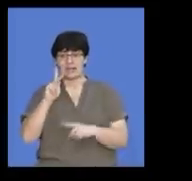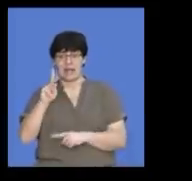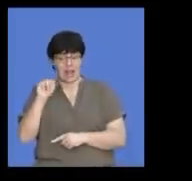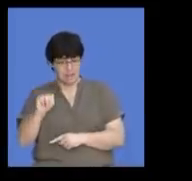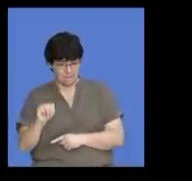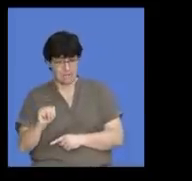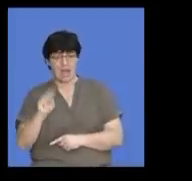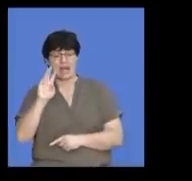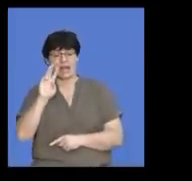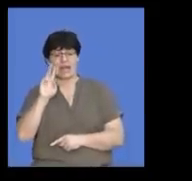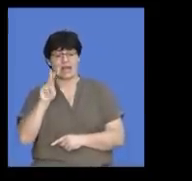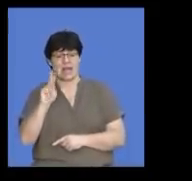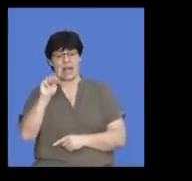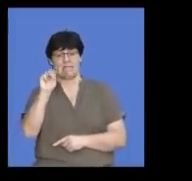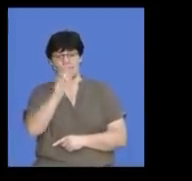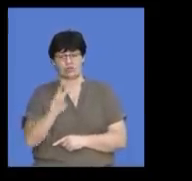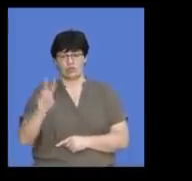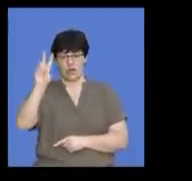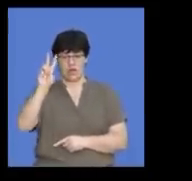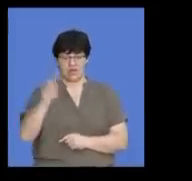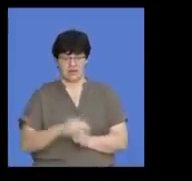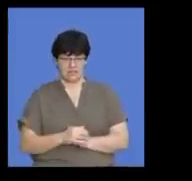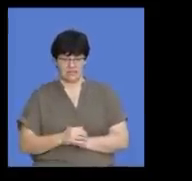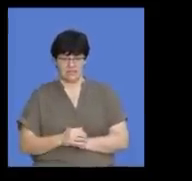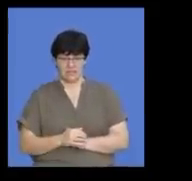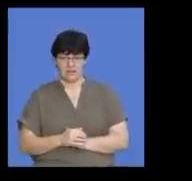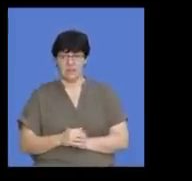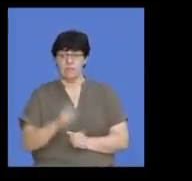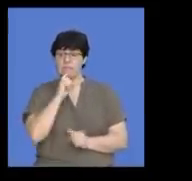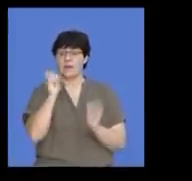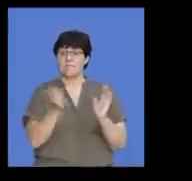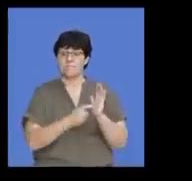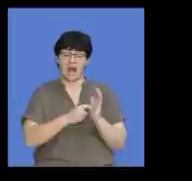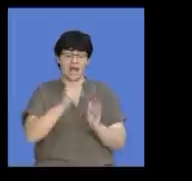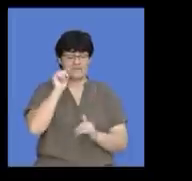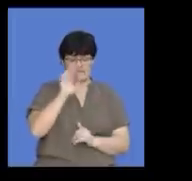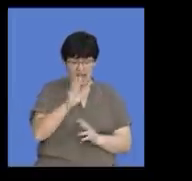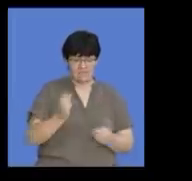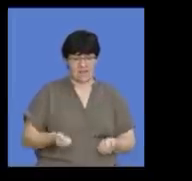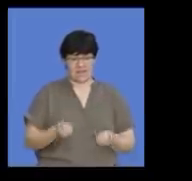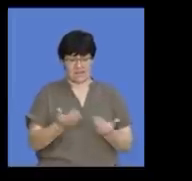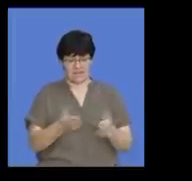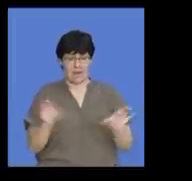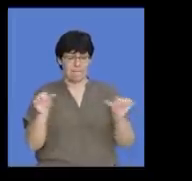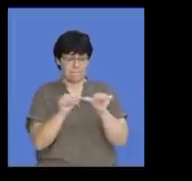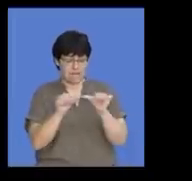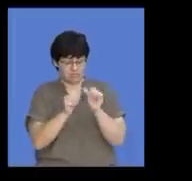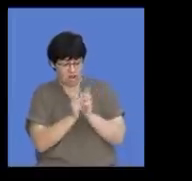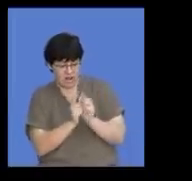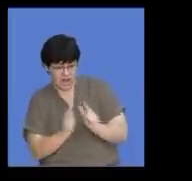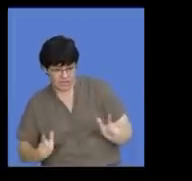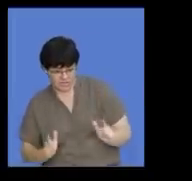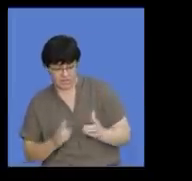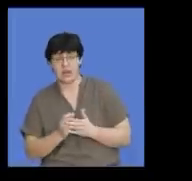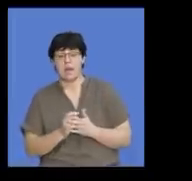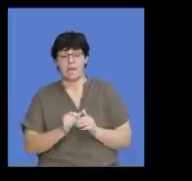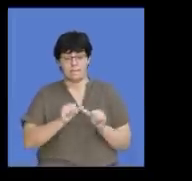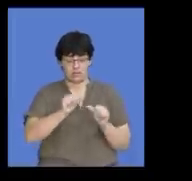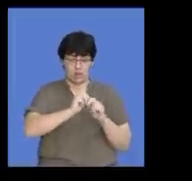squared. That means that a full 5 marks is allocated for measuring the length, measuring the